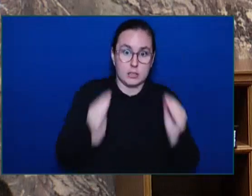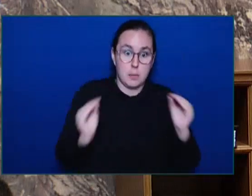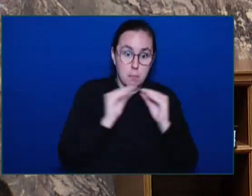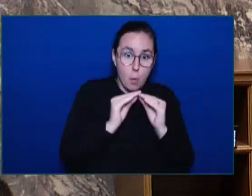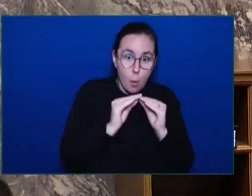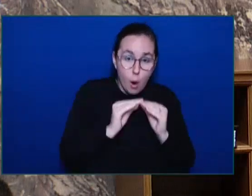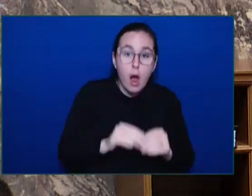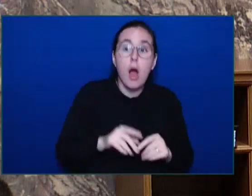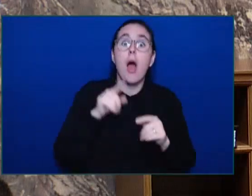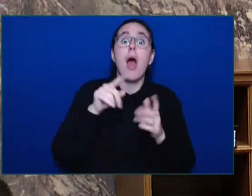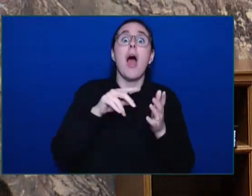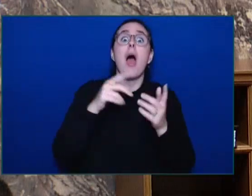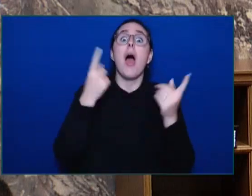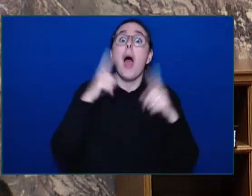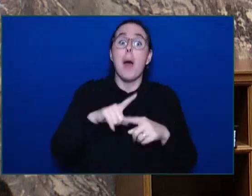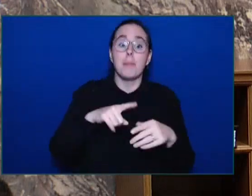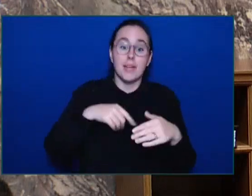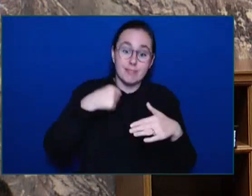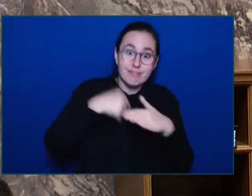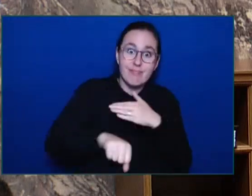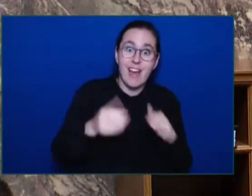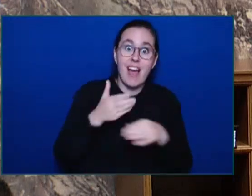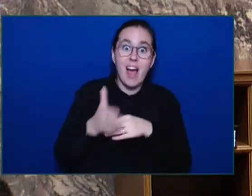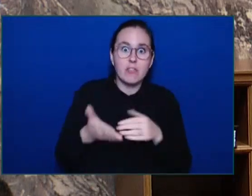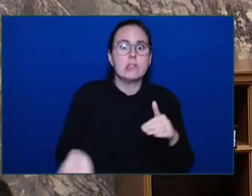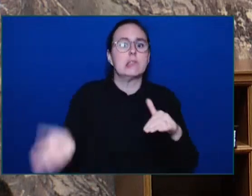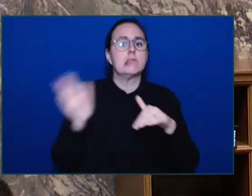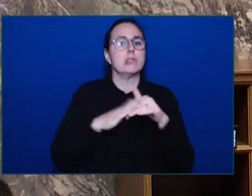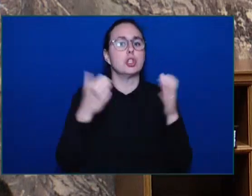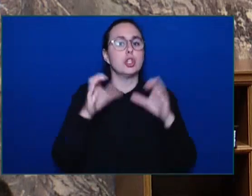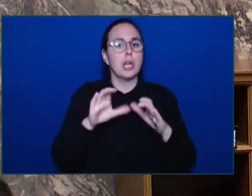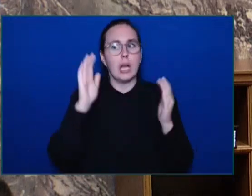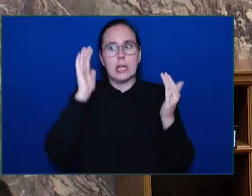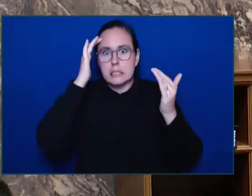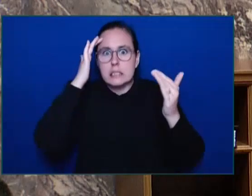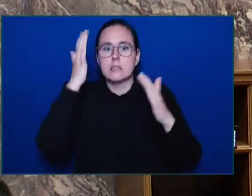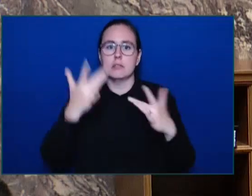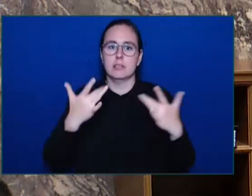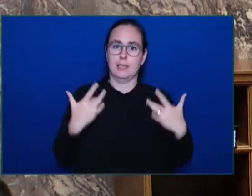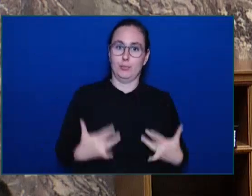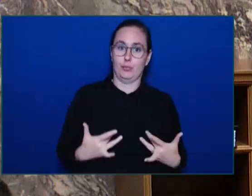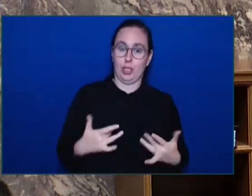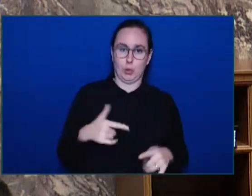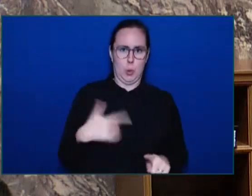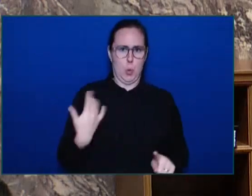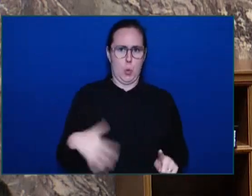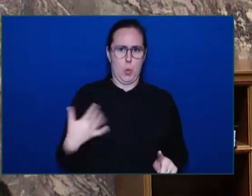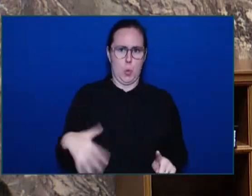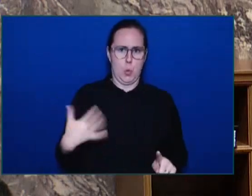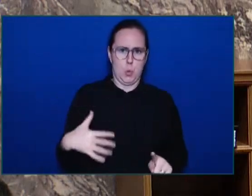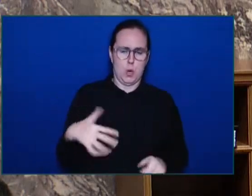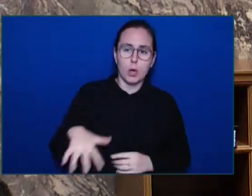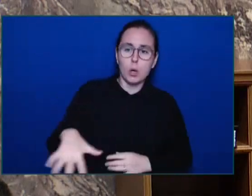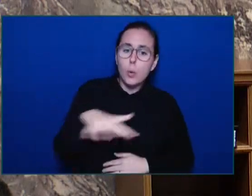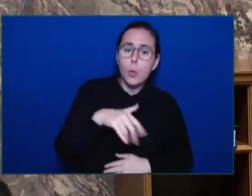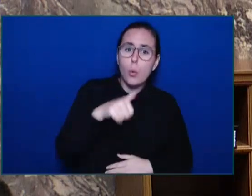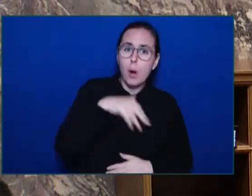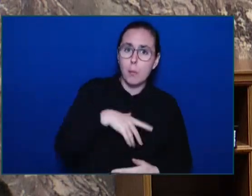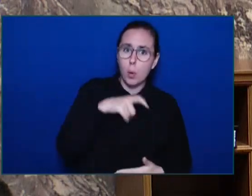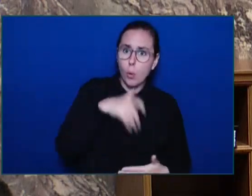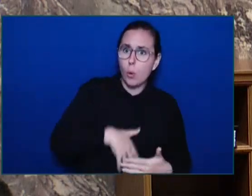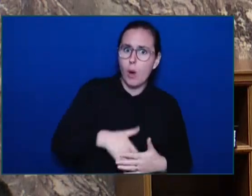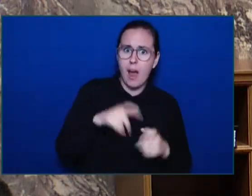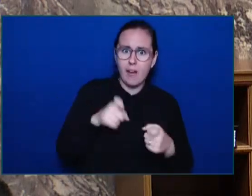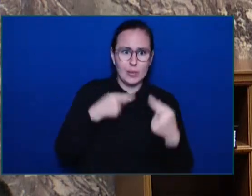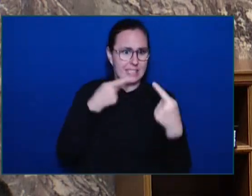expectant moms in Kamloops and the region have to suffer and struggle to receive the basic care that they need before this Premier